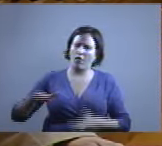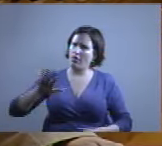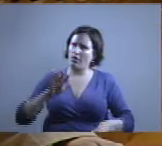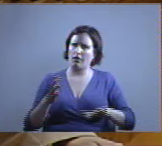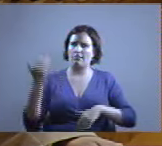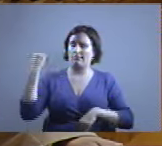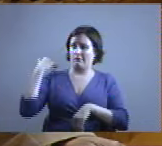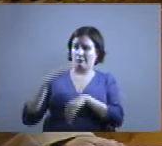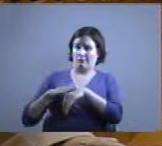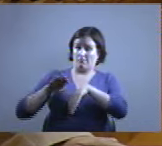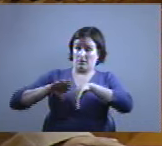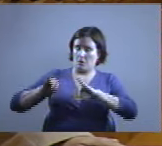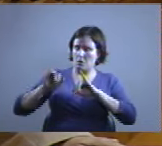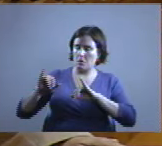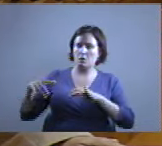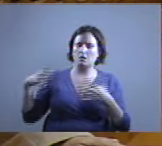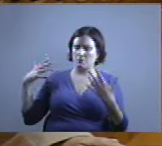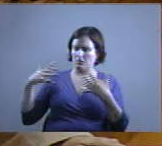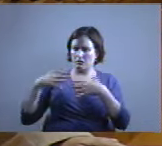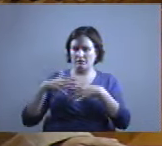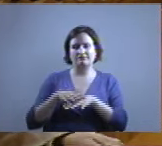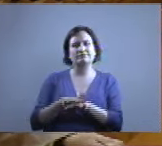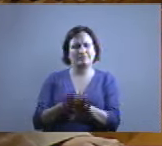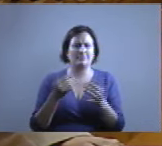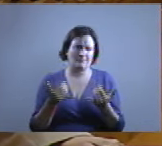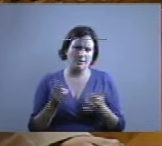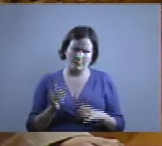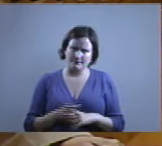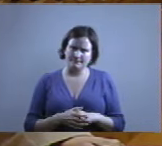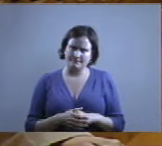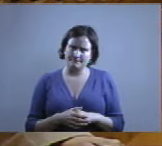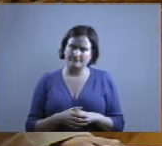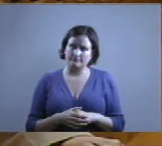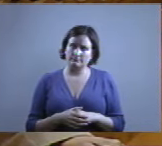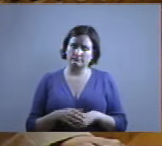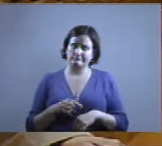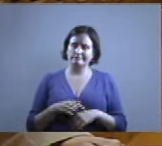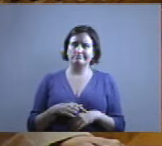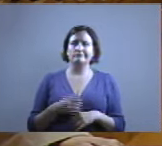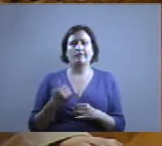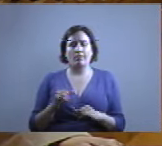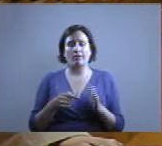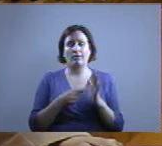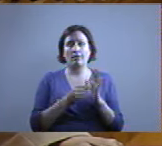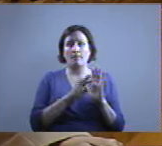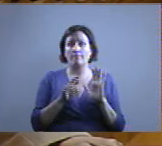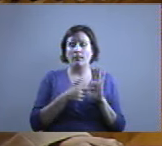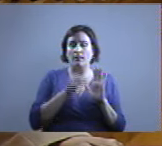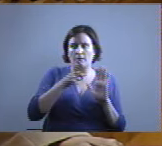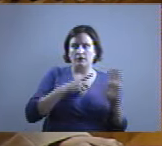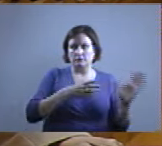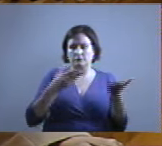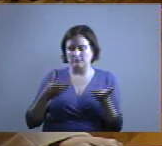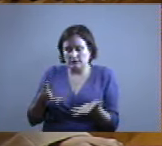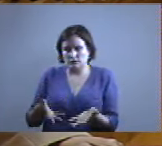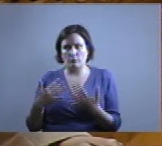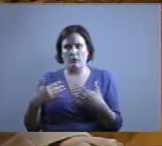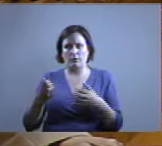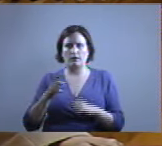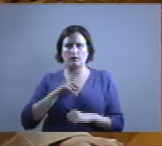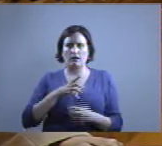apartheid should be enforced. It is really unfortunate that this bill has to come to our parliament because there are certain employers who believe